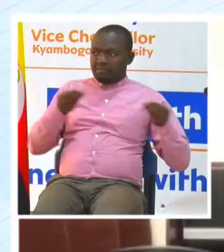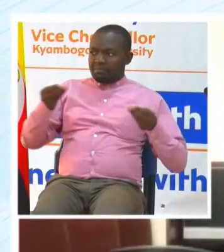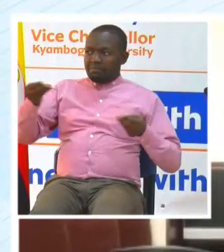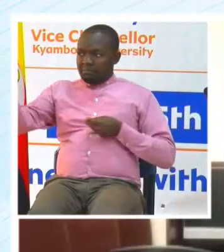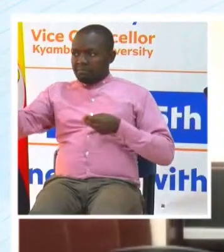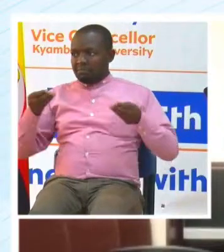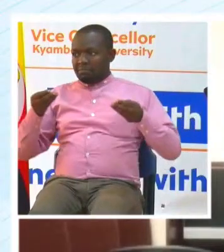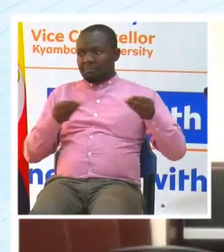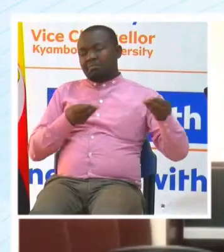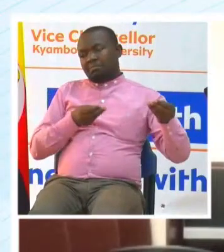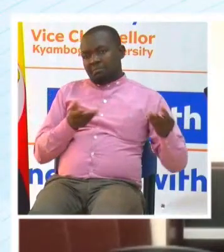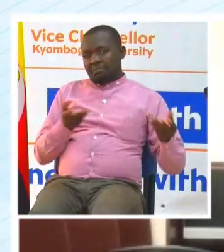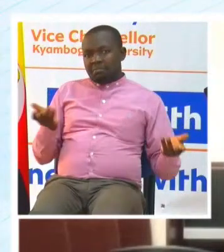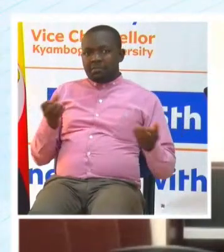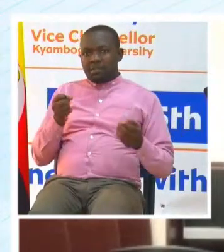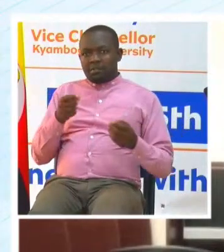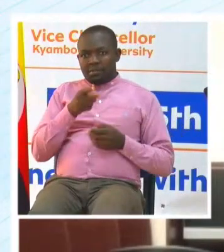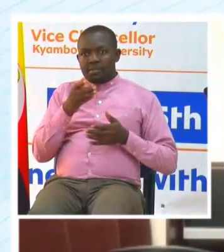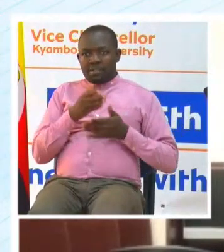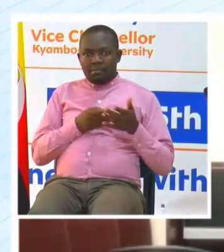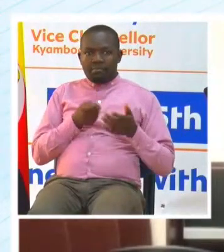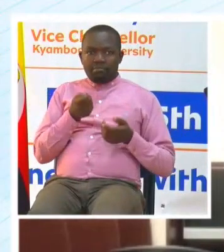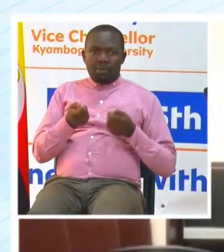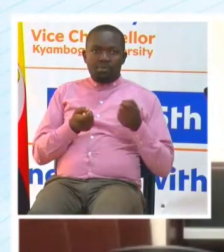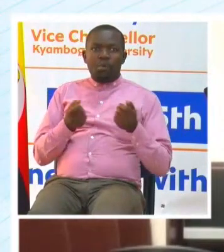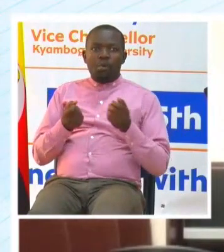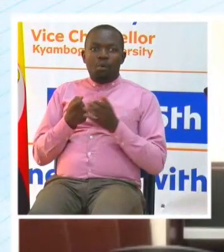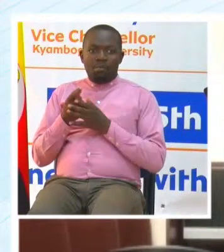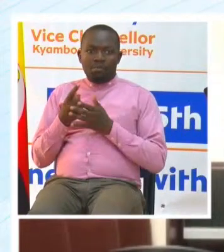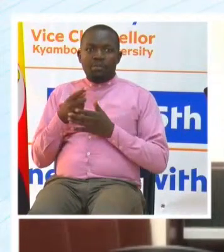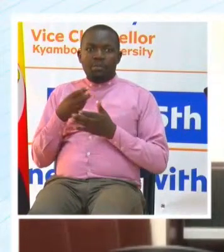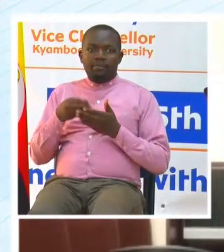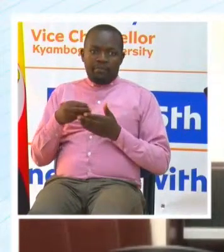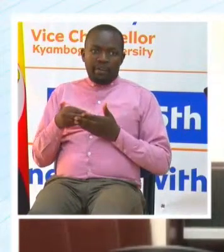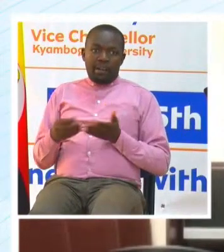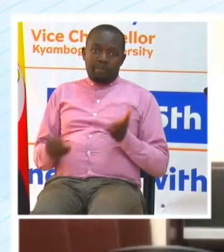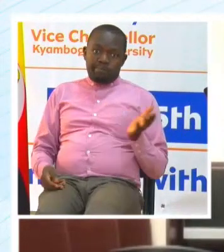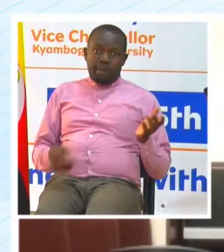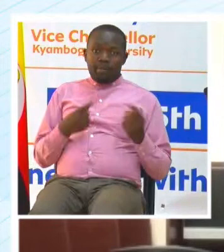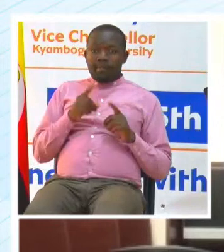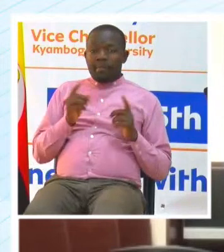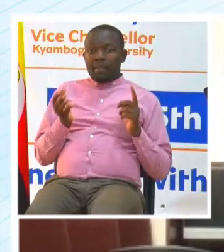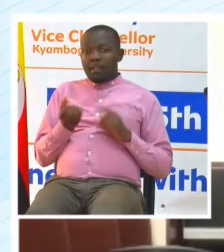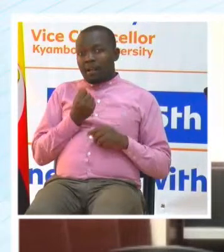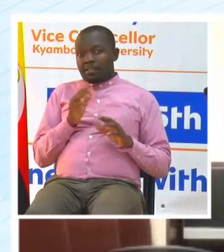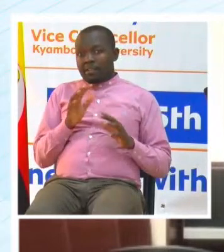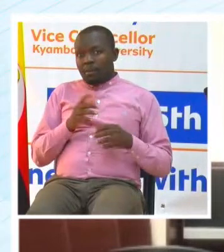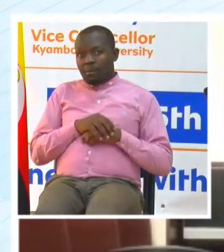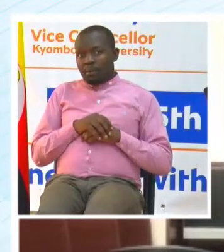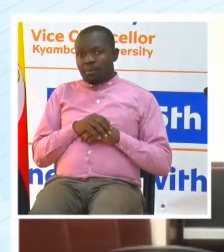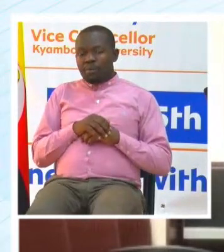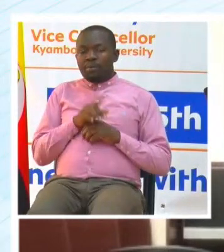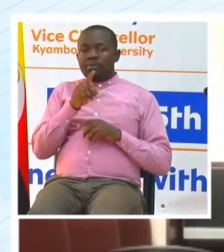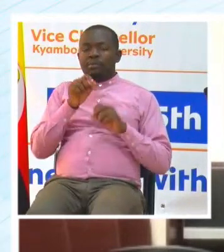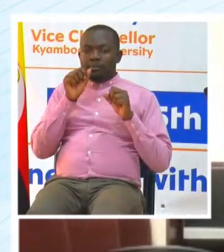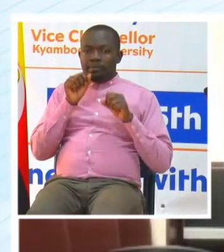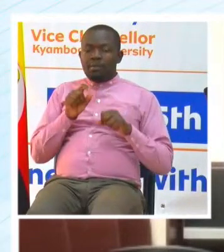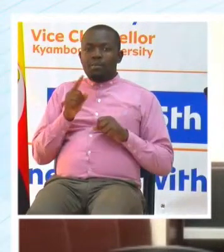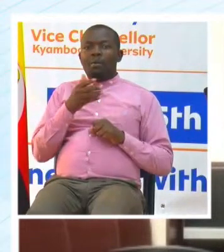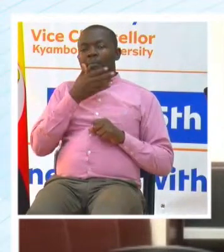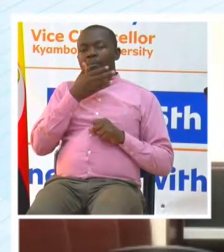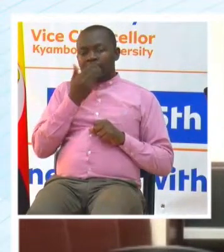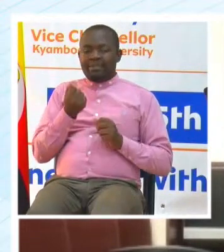Yes. So those are some of the funding opportunities available. But to get this, you have to be one of the best